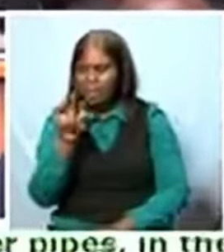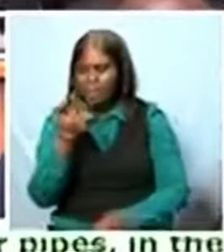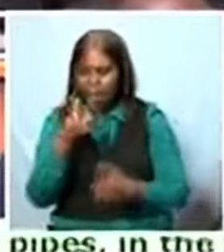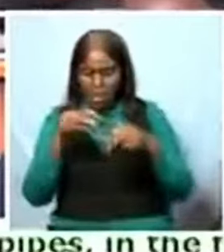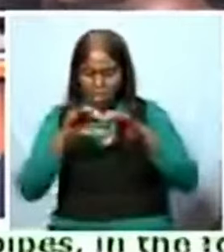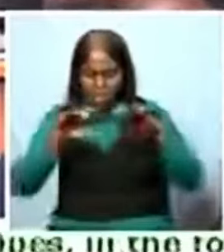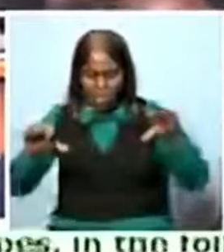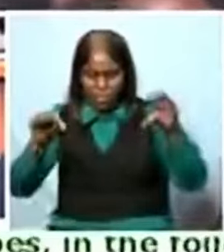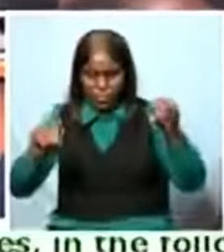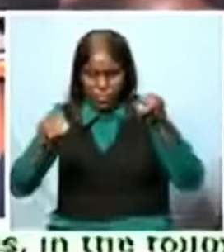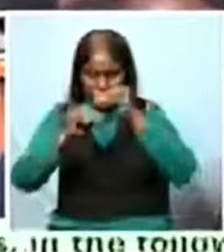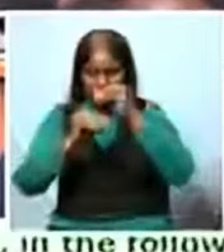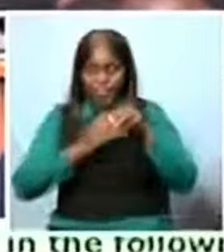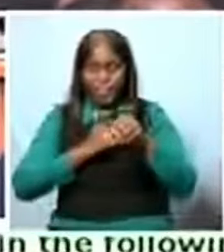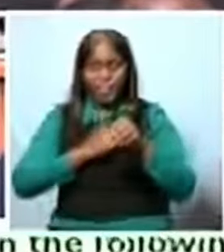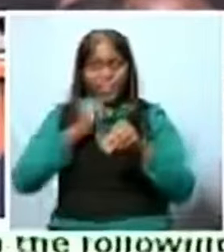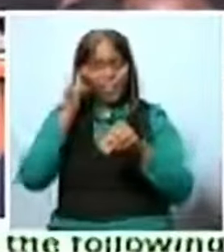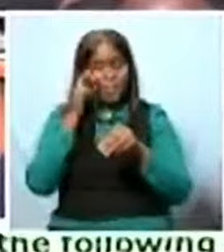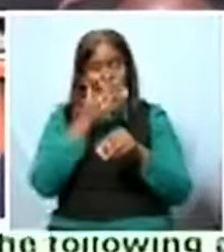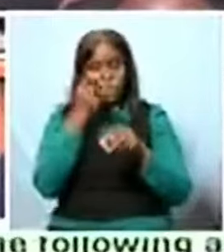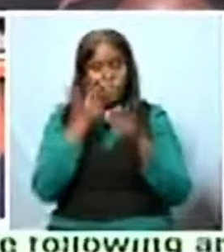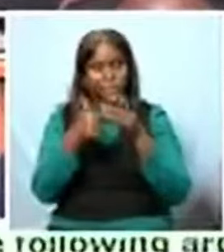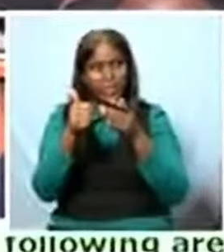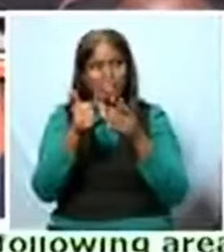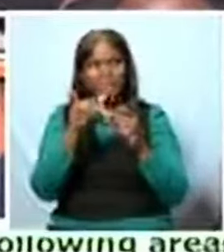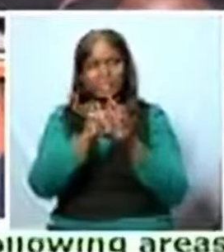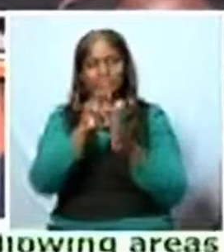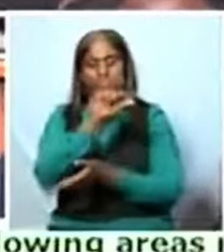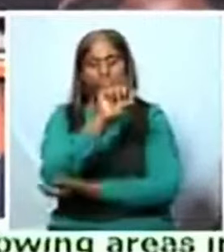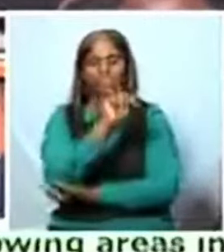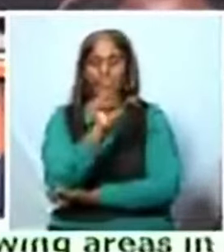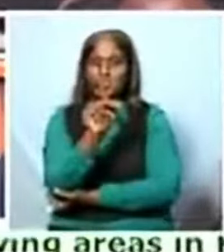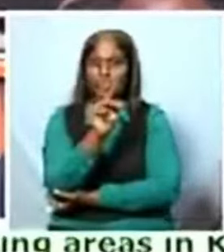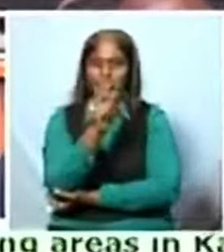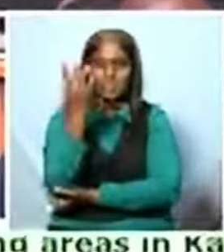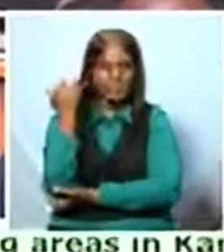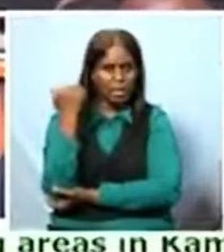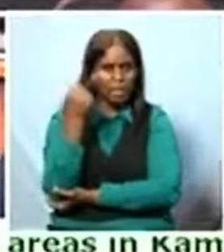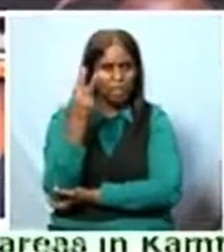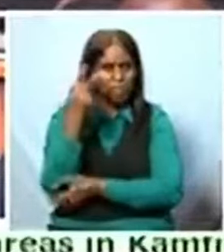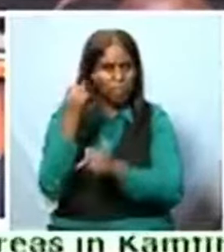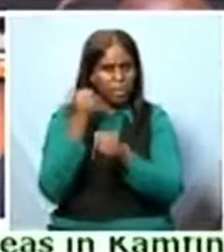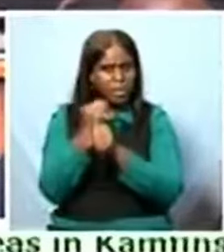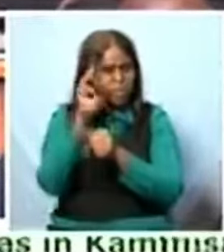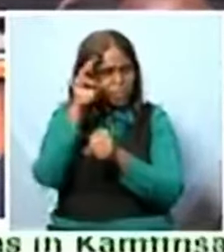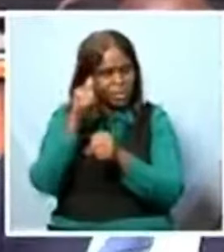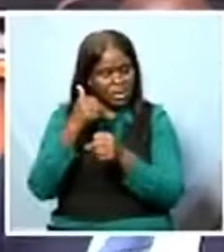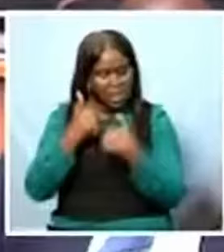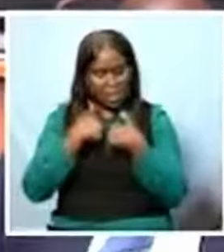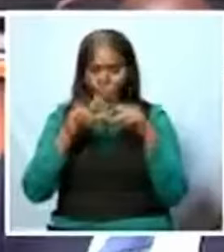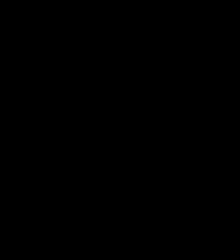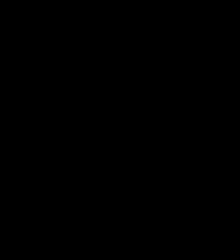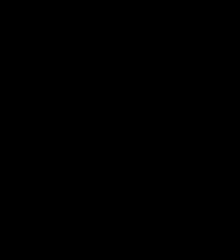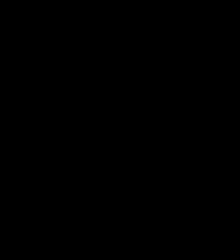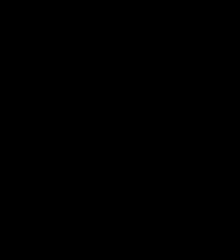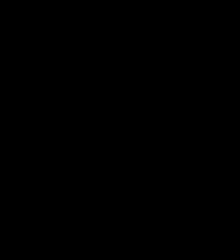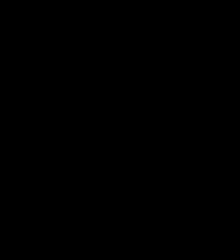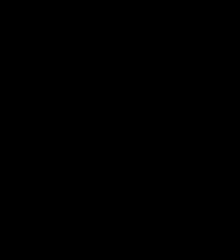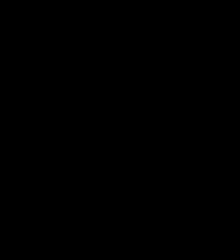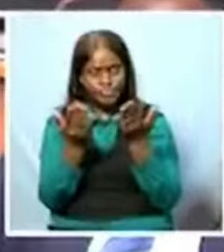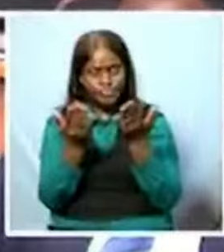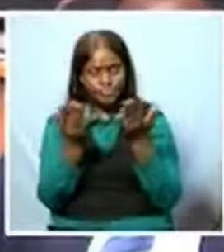replaced. And I think that this should have been in 2022. The last 2 years, Minister, we've had no activity in terms